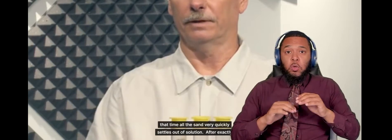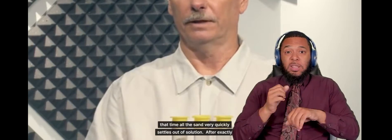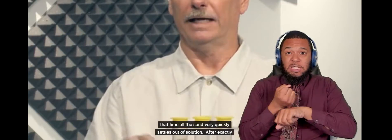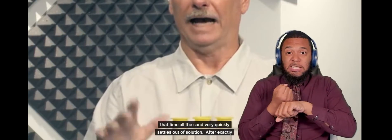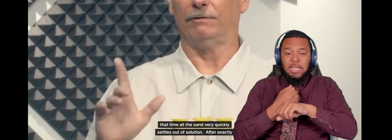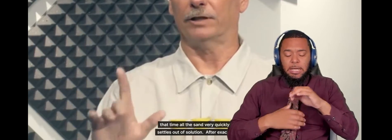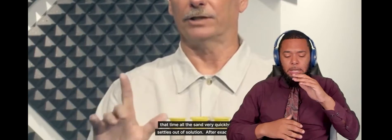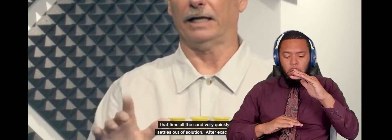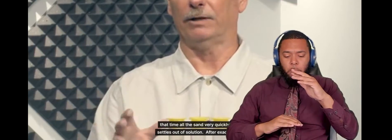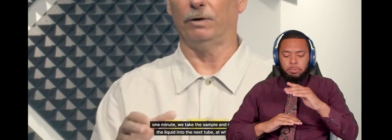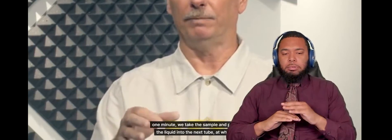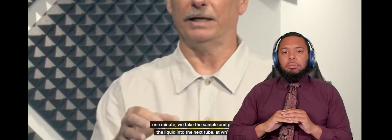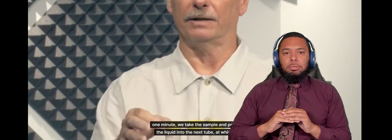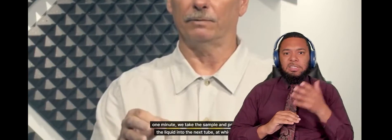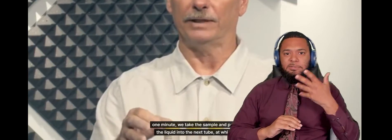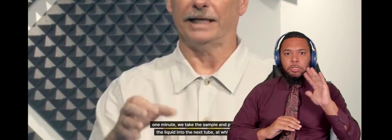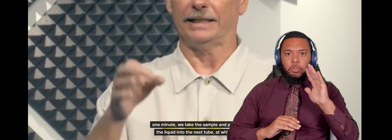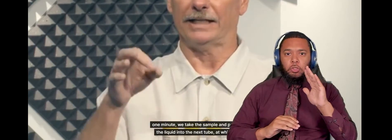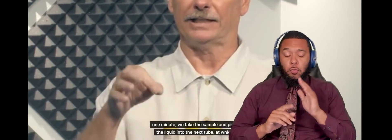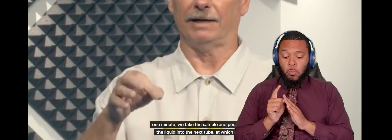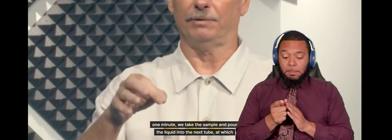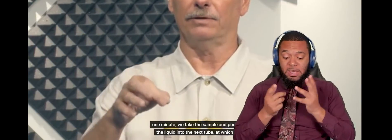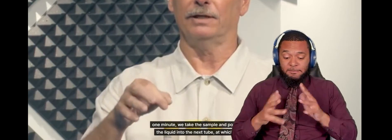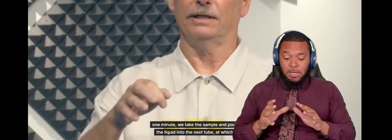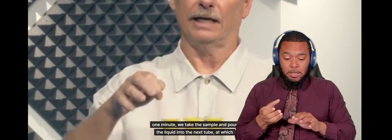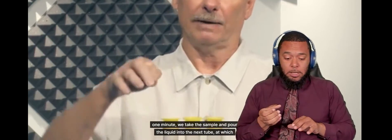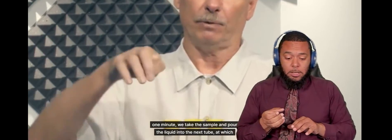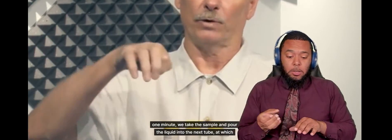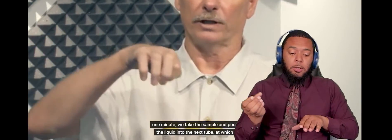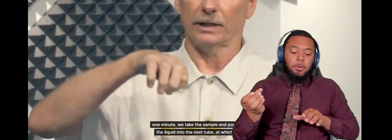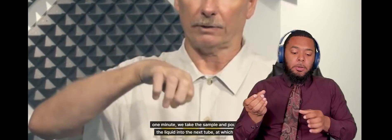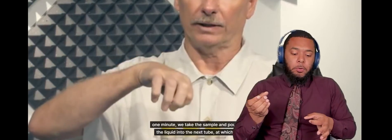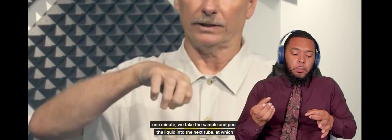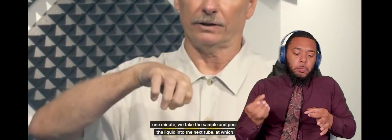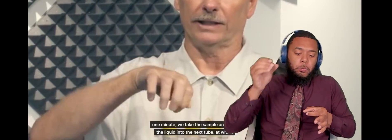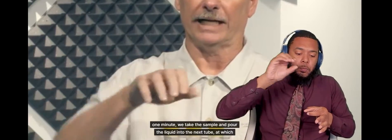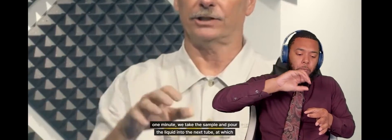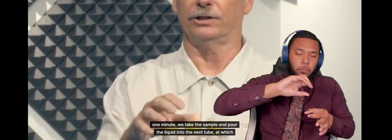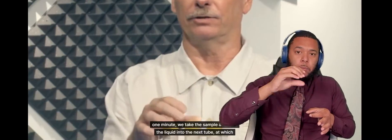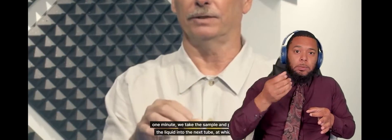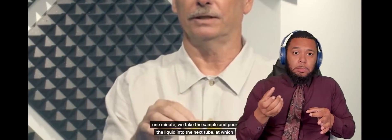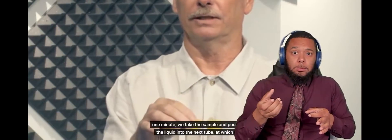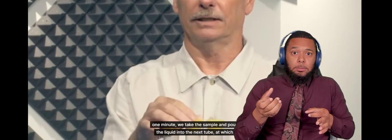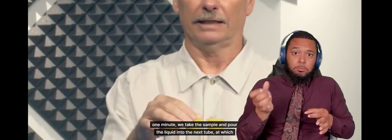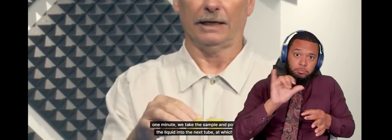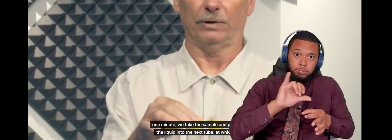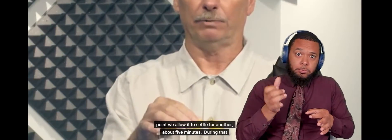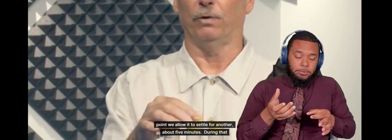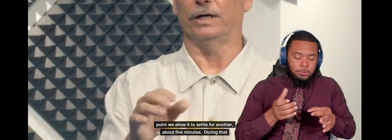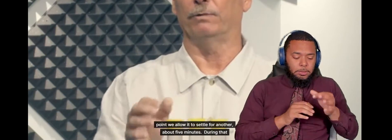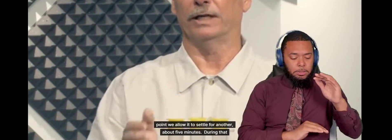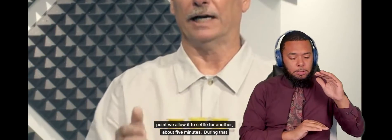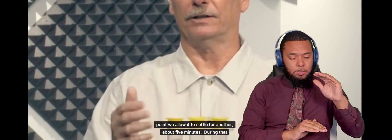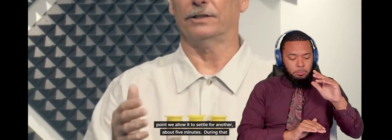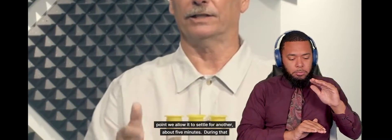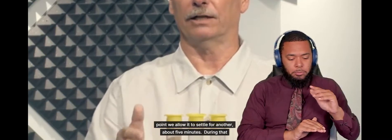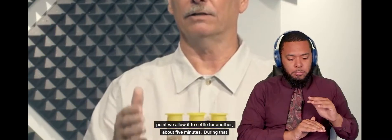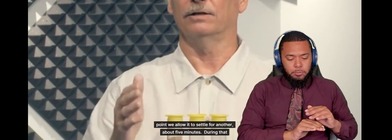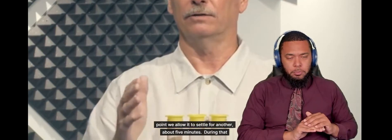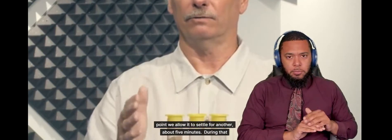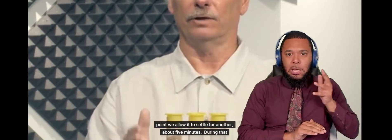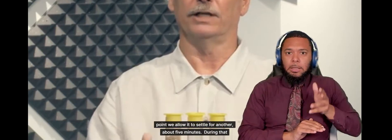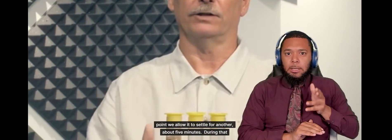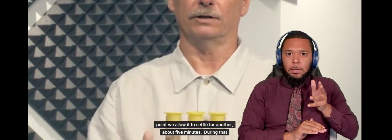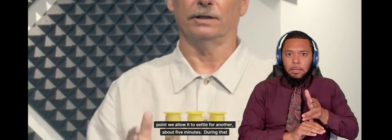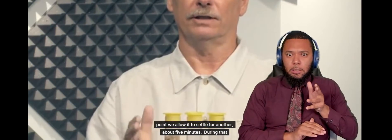solution. After exactly 1 minute, we take that sample and pour the liquid into the next tube, at which point we allow it to